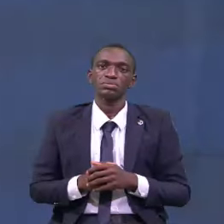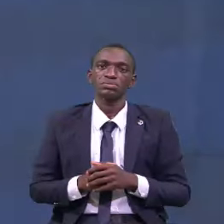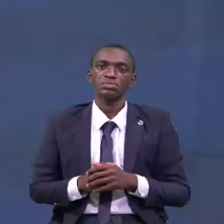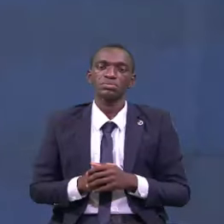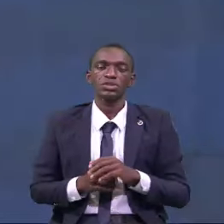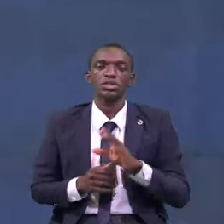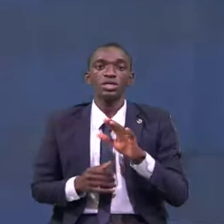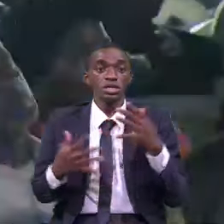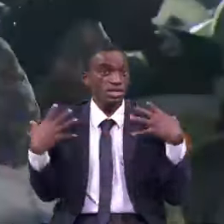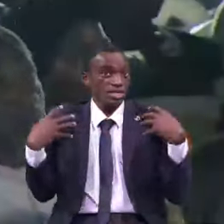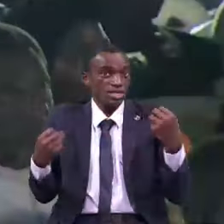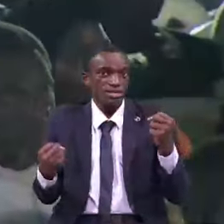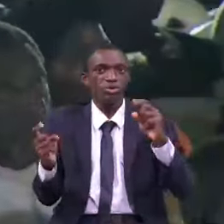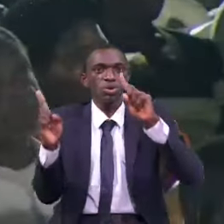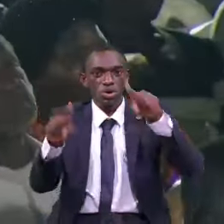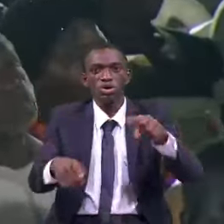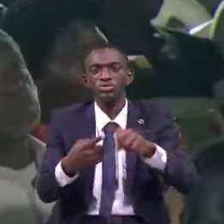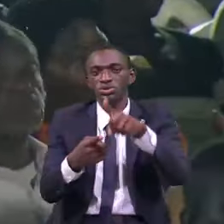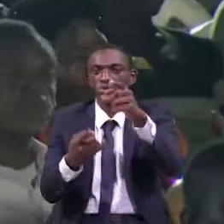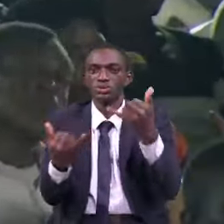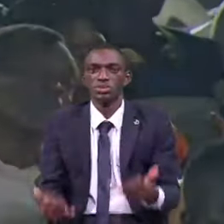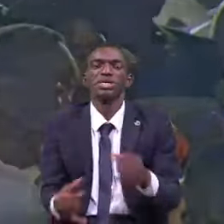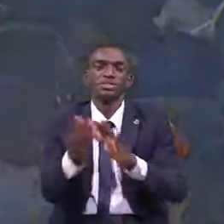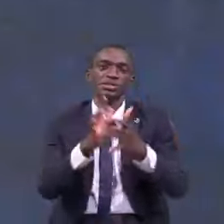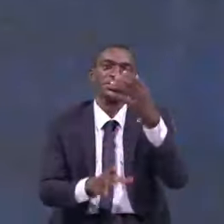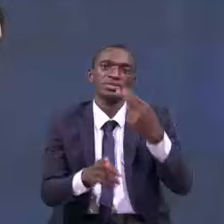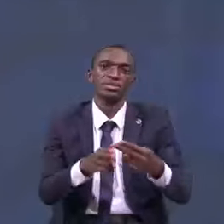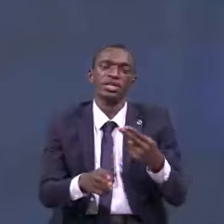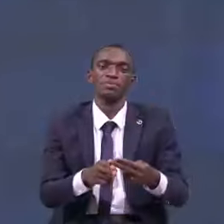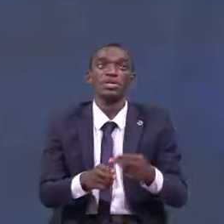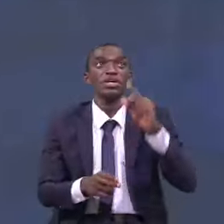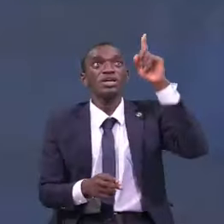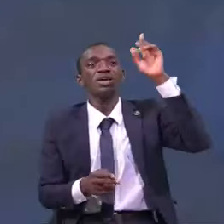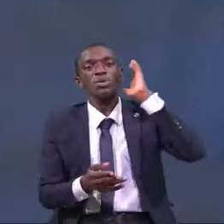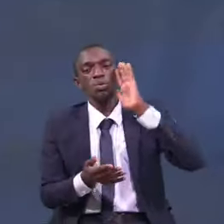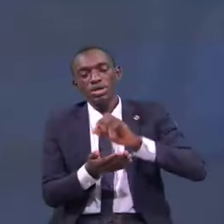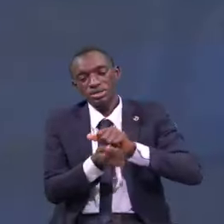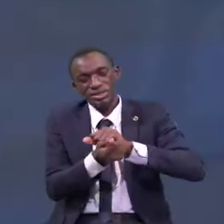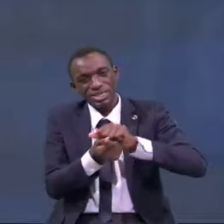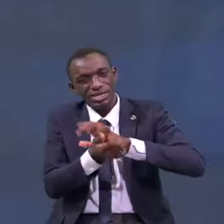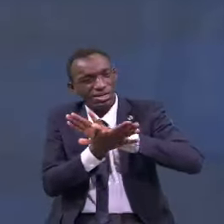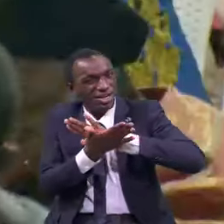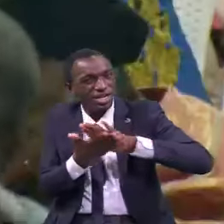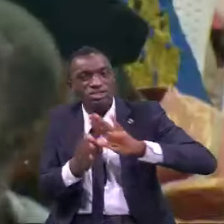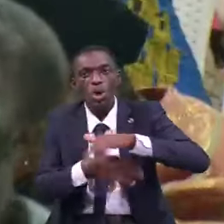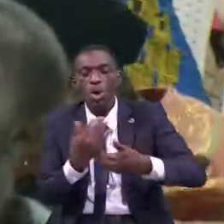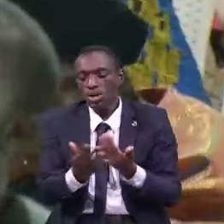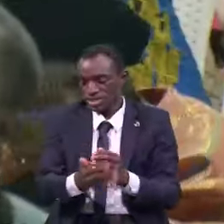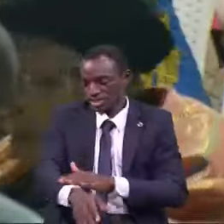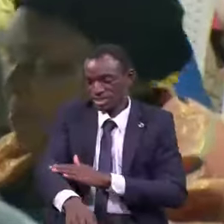Healing is coming to you tonight. He will cleanse every skin disease tonight.